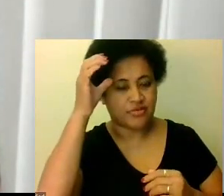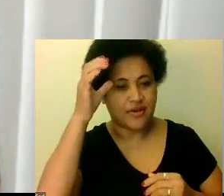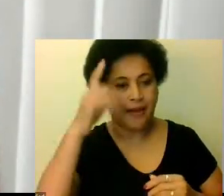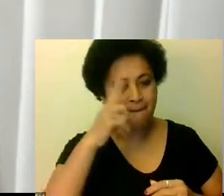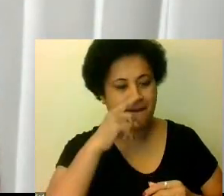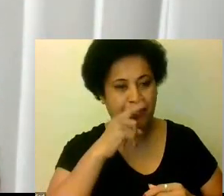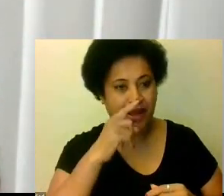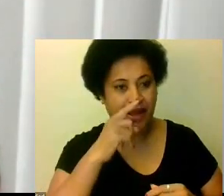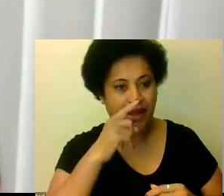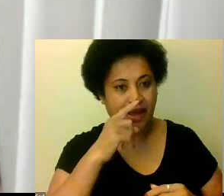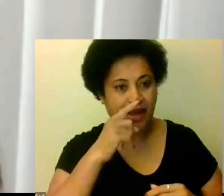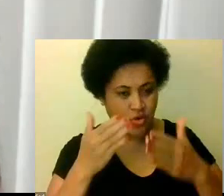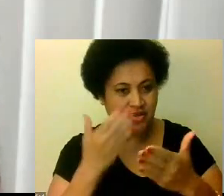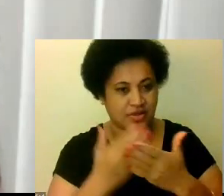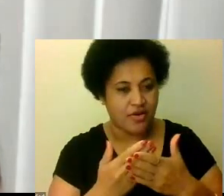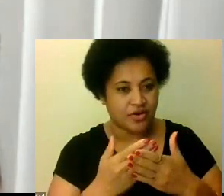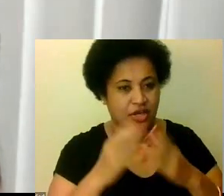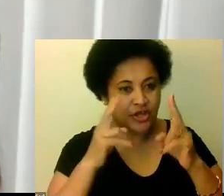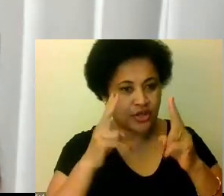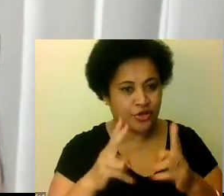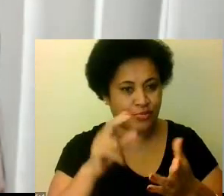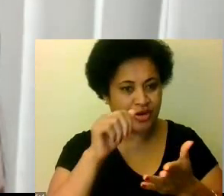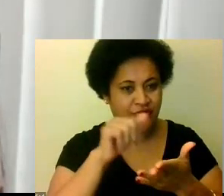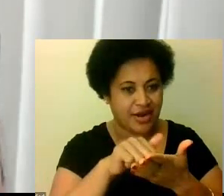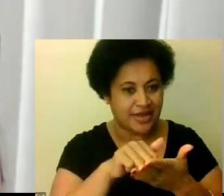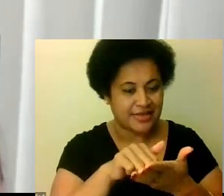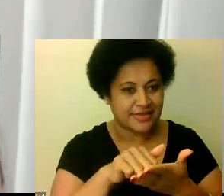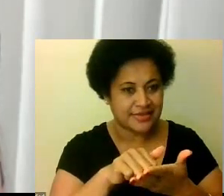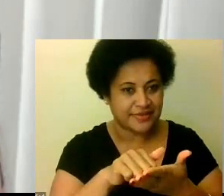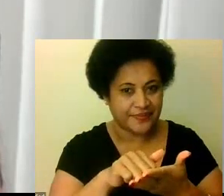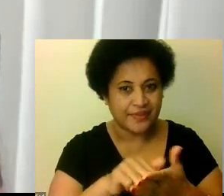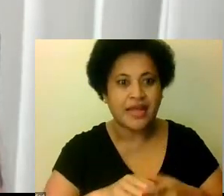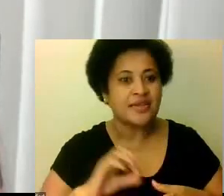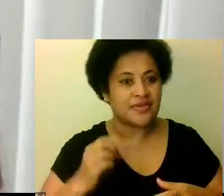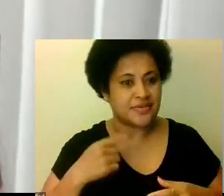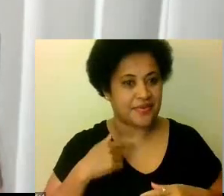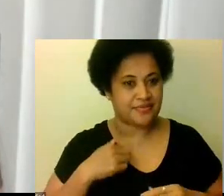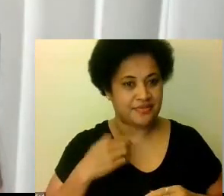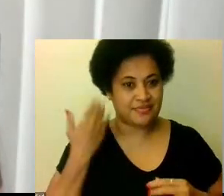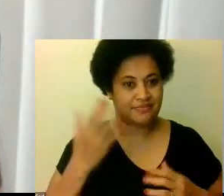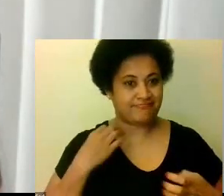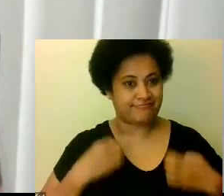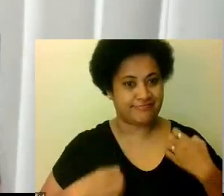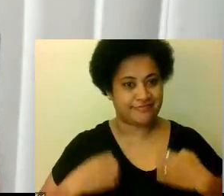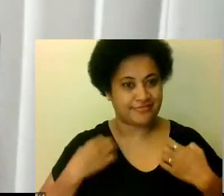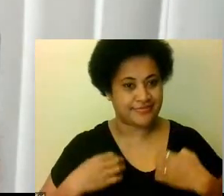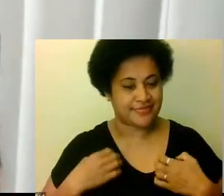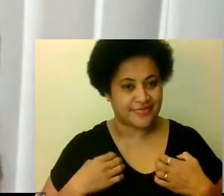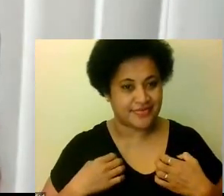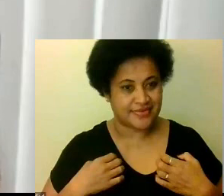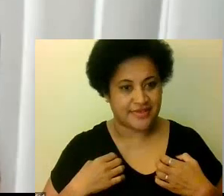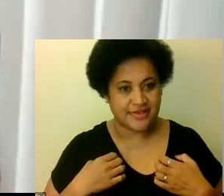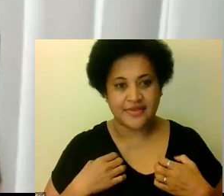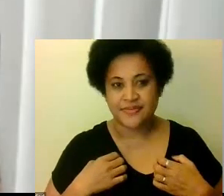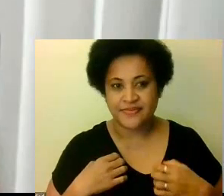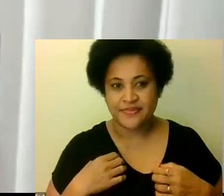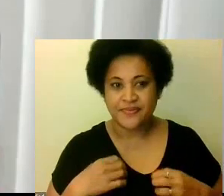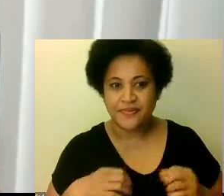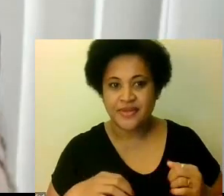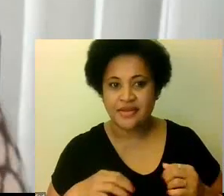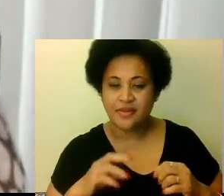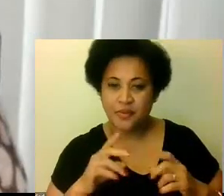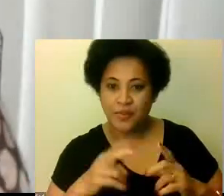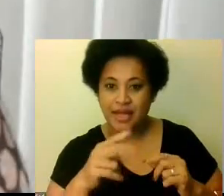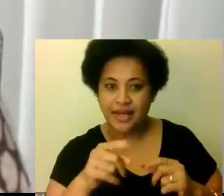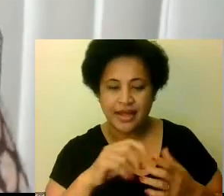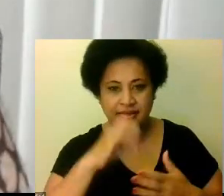think that's something that I've always excited, you know, that's always been an enriching experience. And I think some of